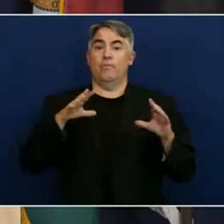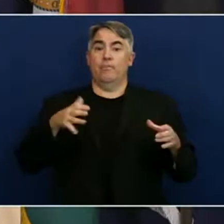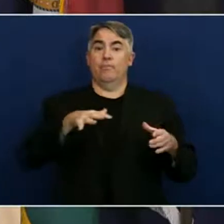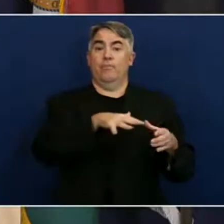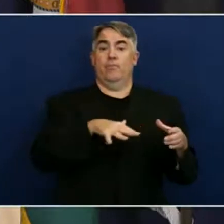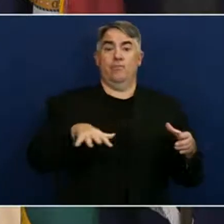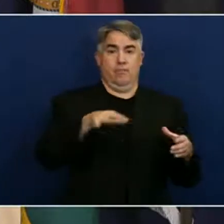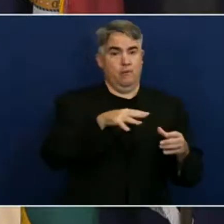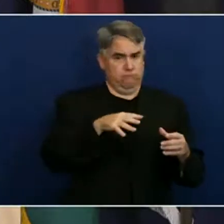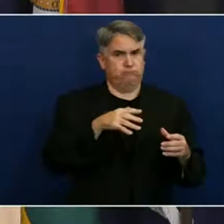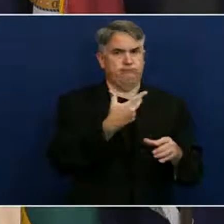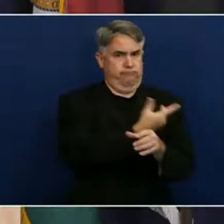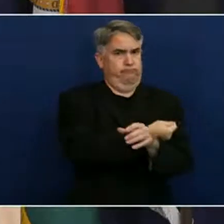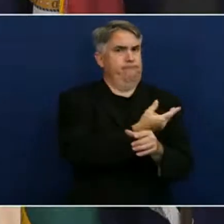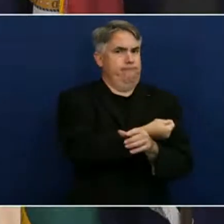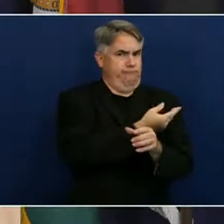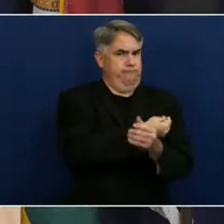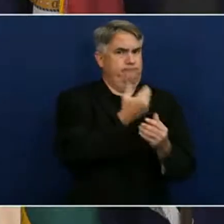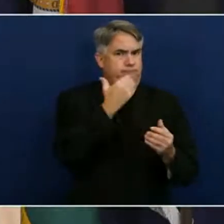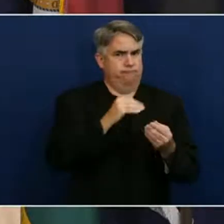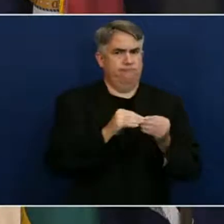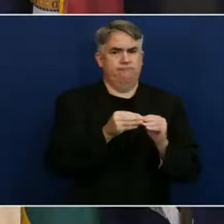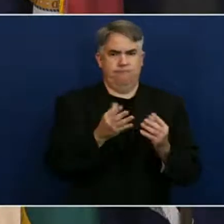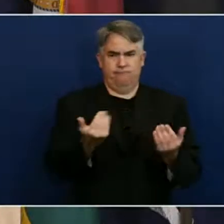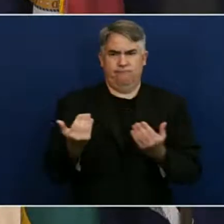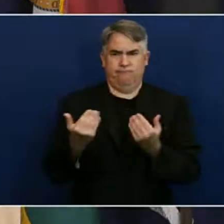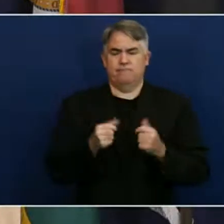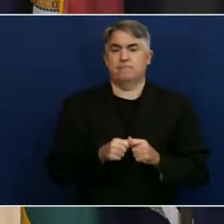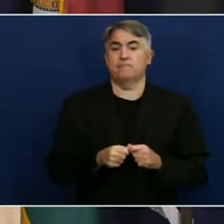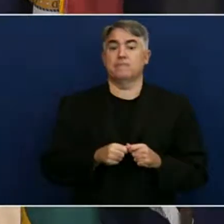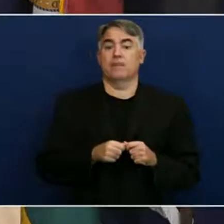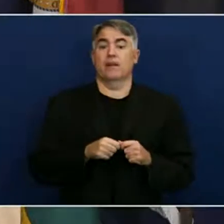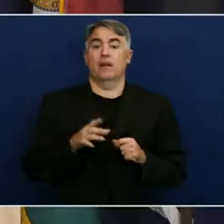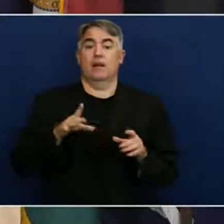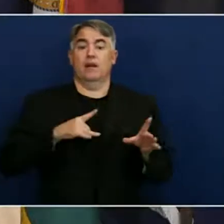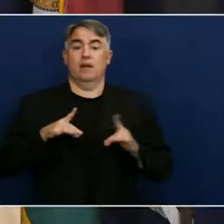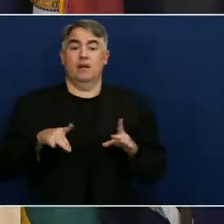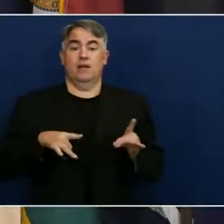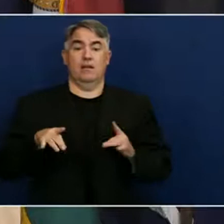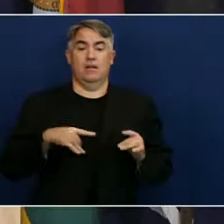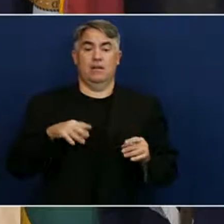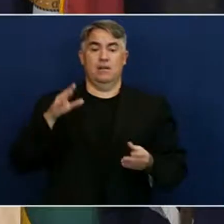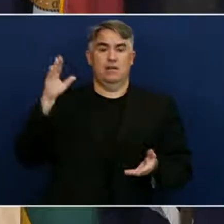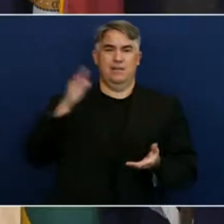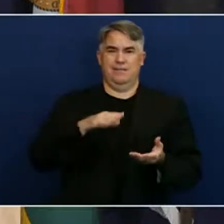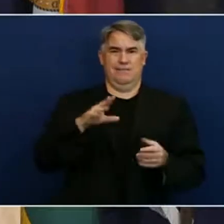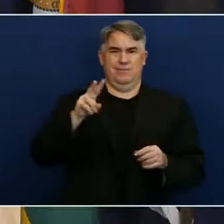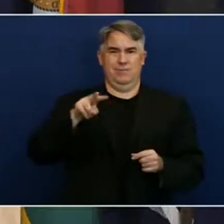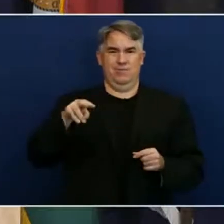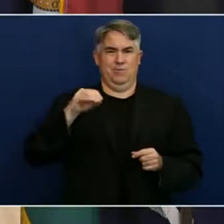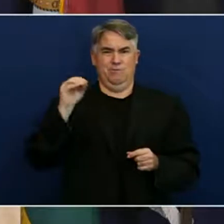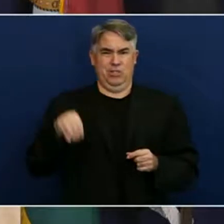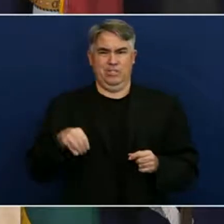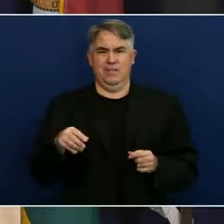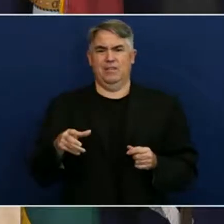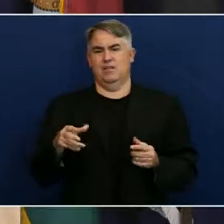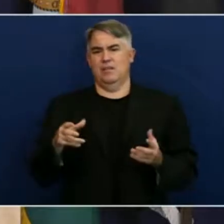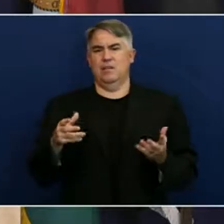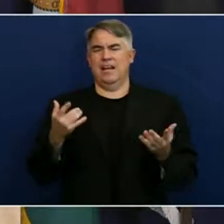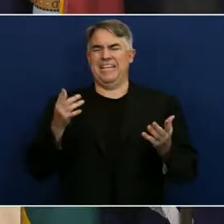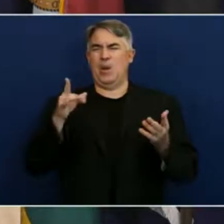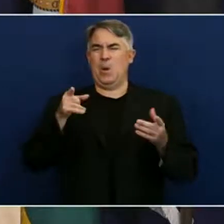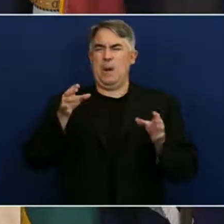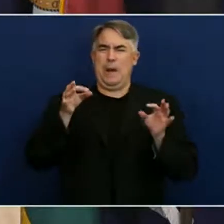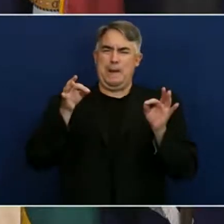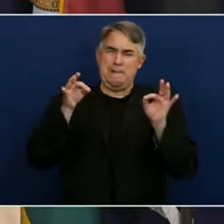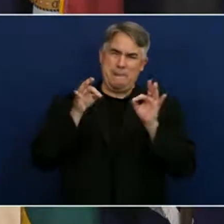rate has gone on from 3% to 22%, and so that is why it's so important for our young people to also get vaccinated and get help